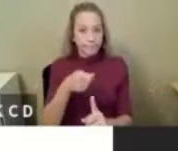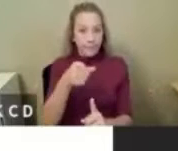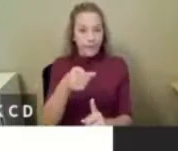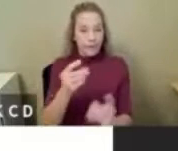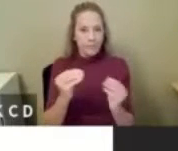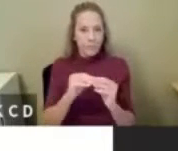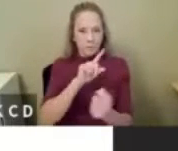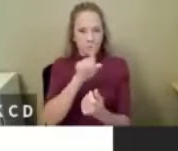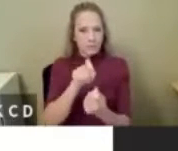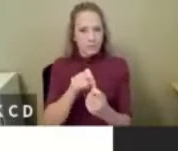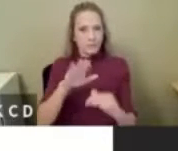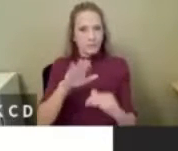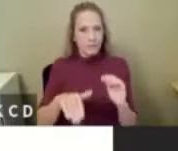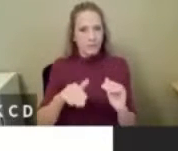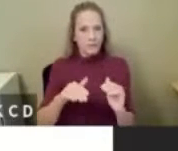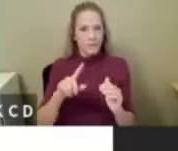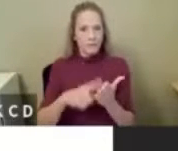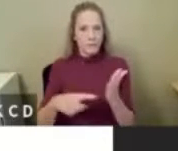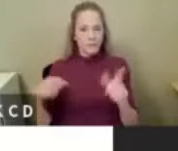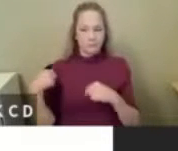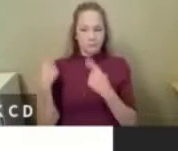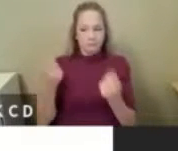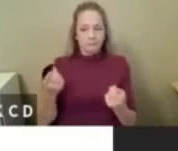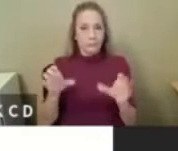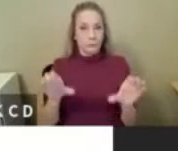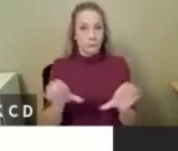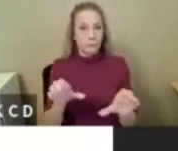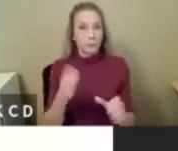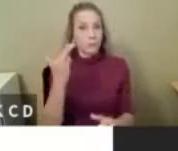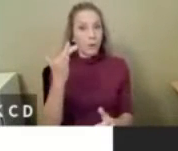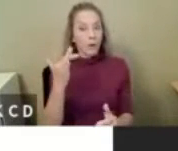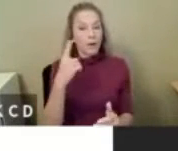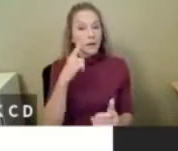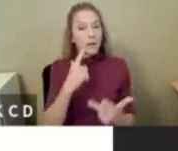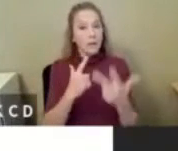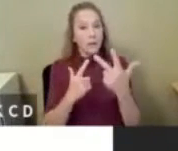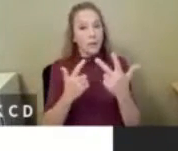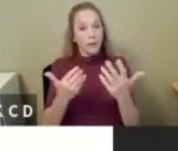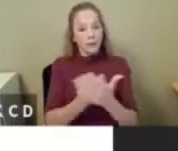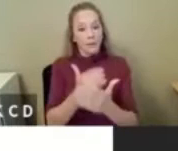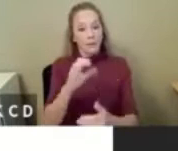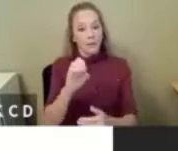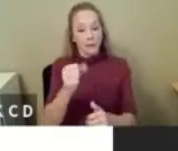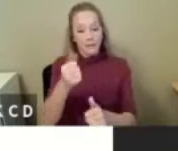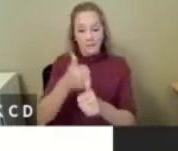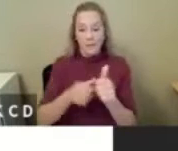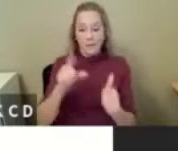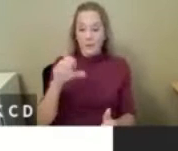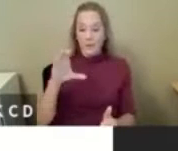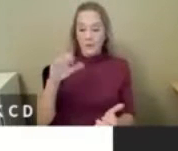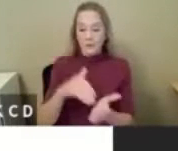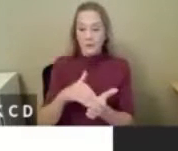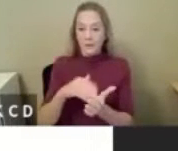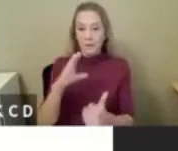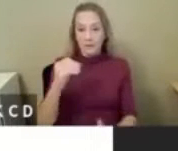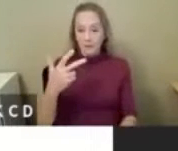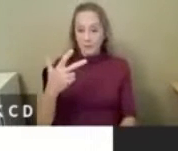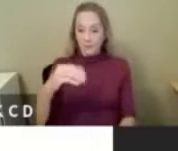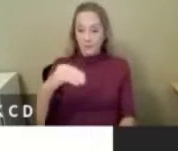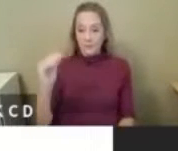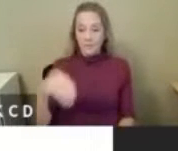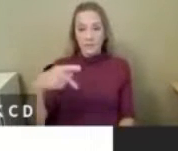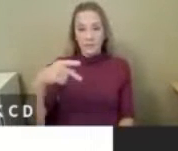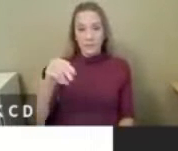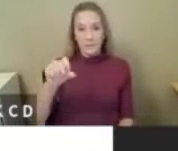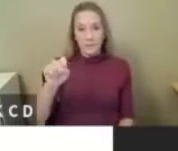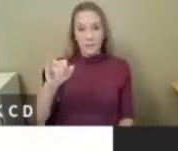past. And the reason why I bring that up is, for example, 3 new cases per 100,000 and 3% positivity rate. If